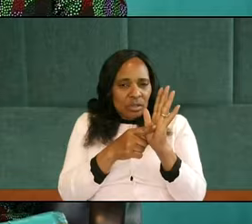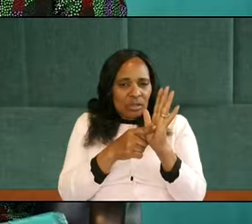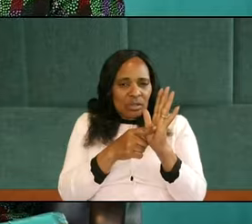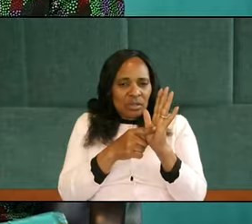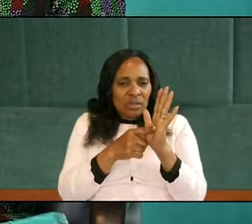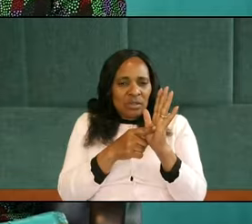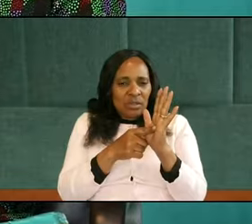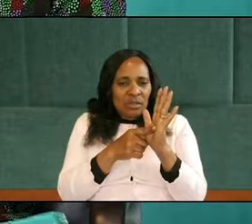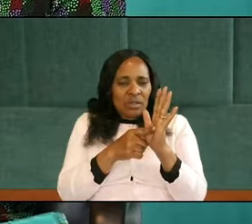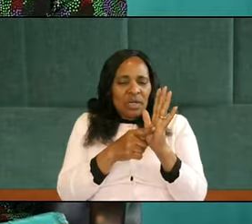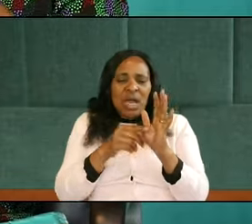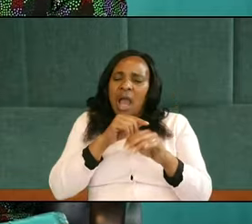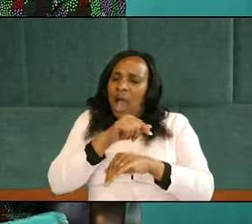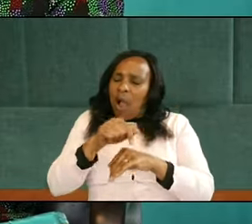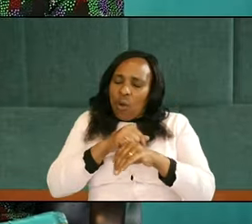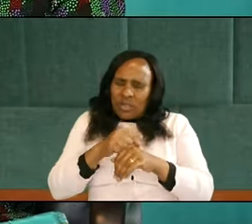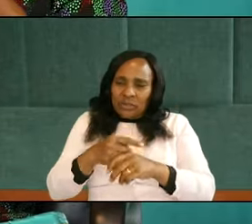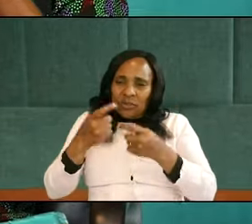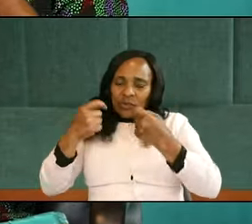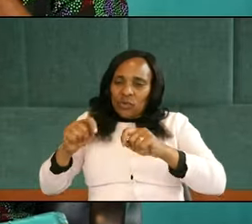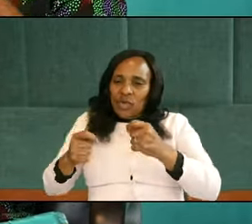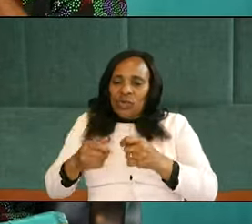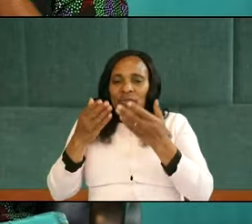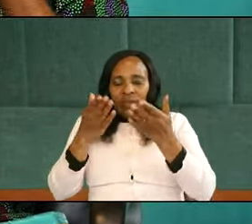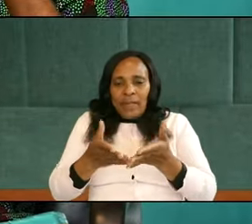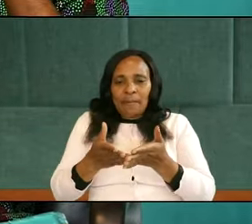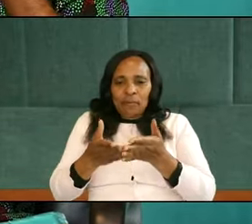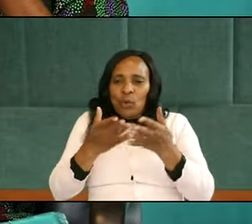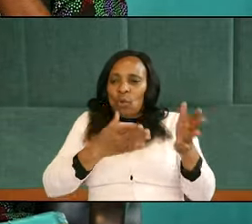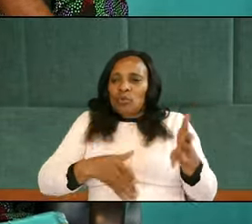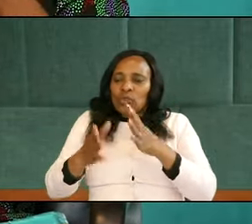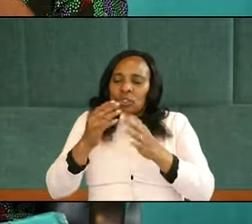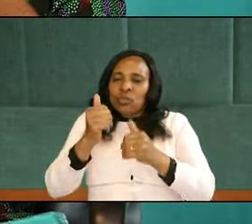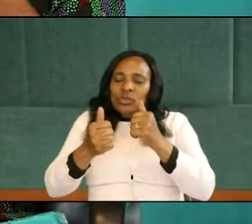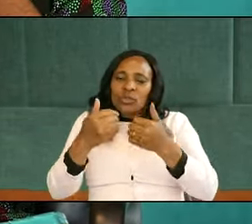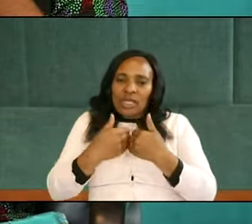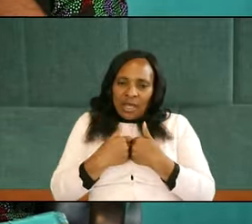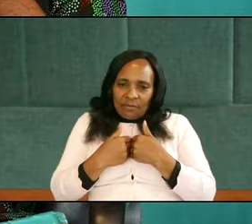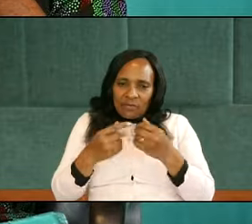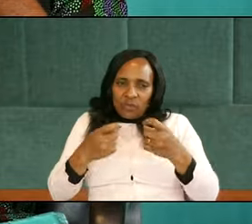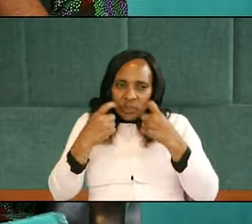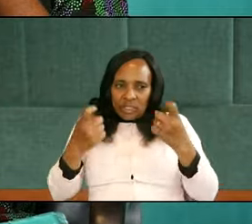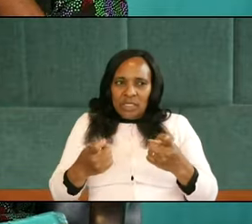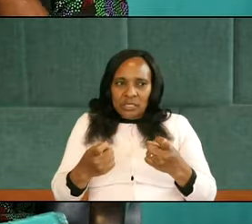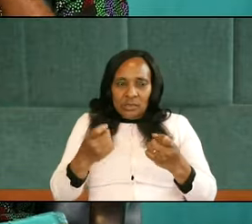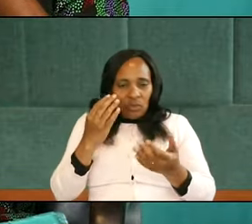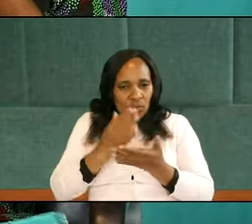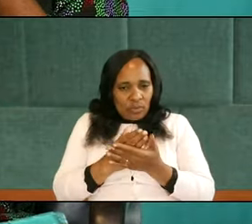mean, there'll be hours of temptation. There'll be opportunities that we have to sin, that is.